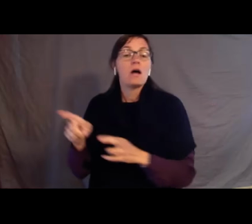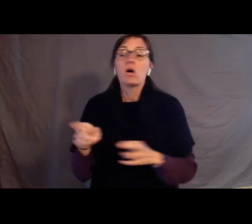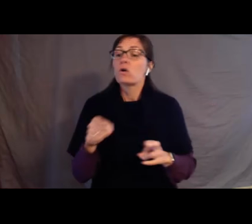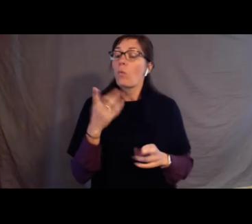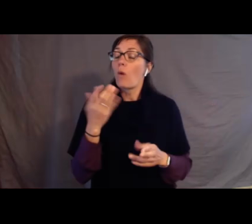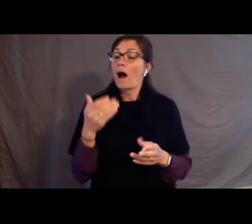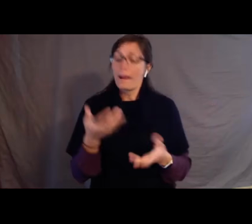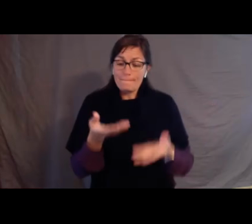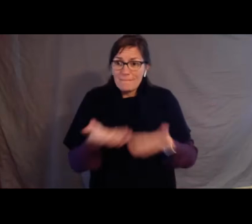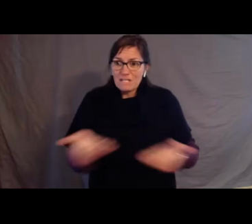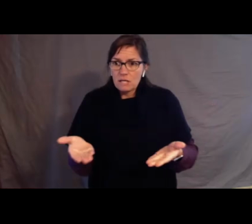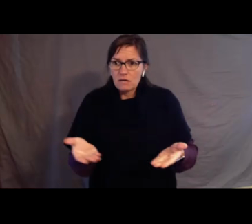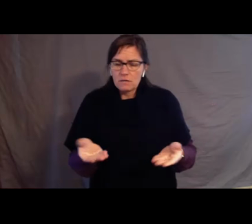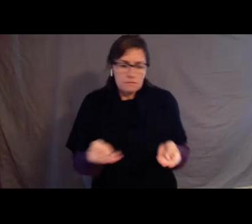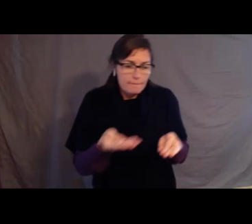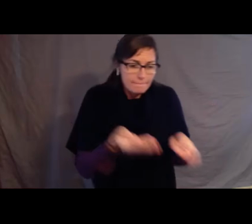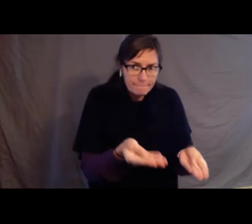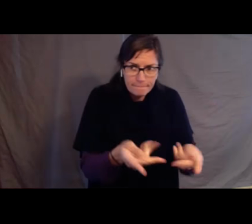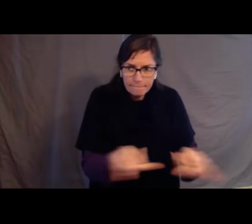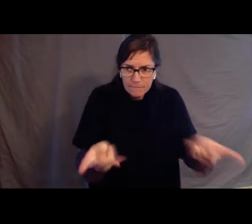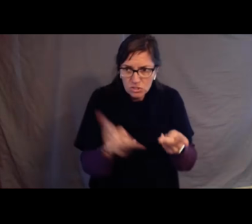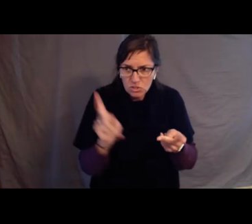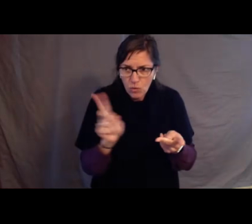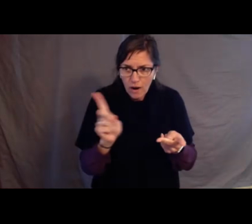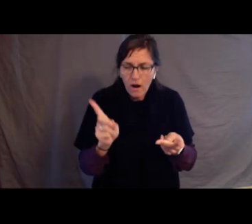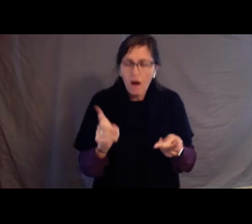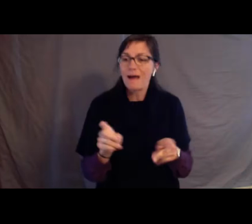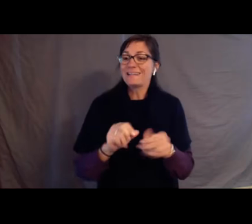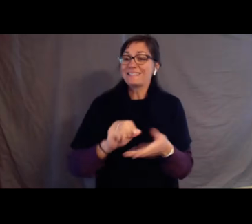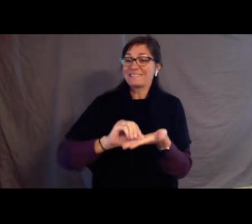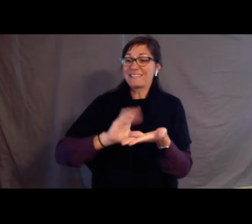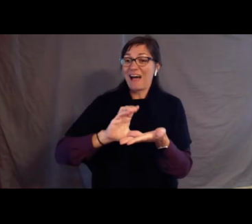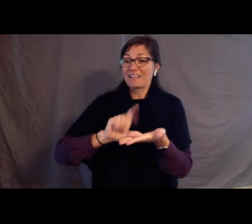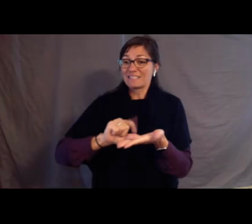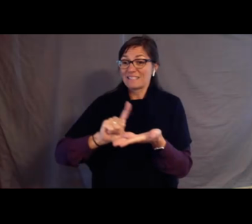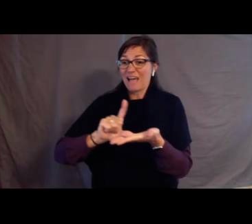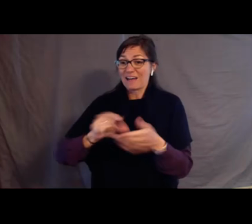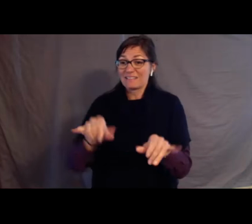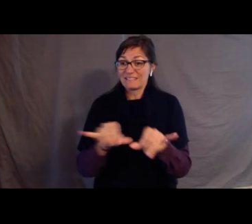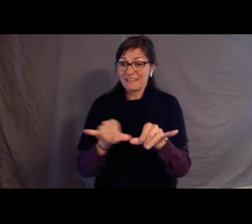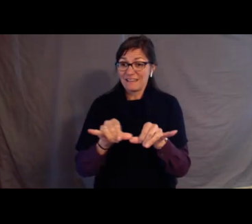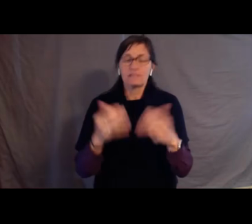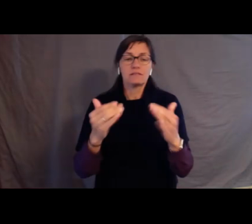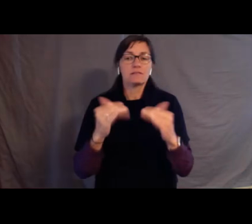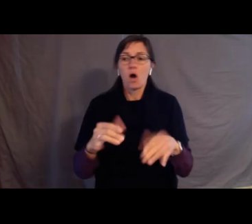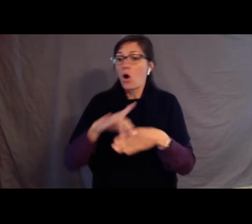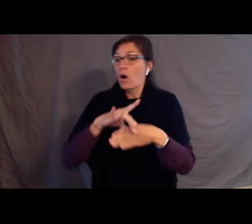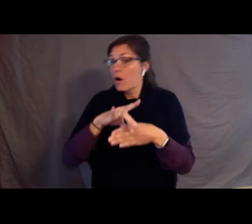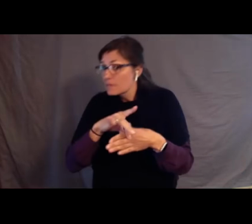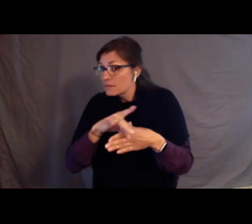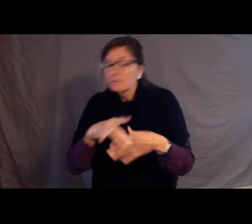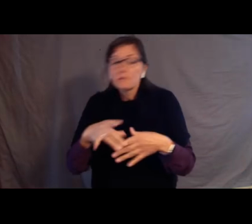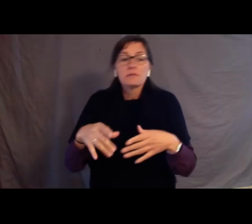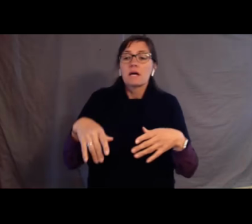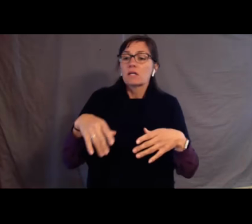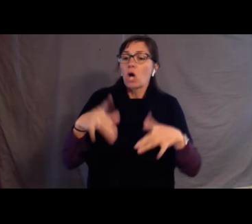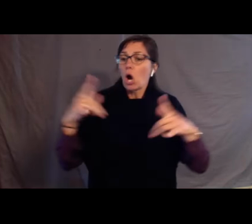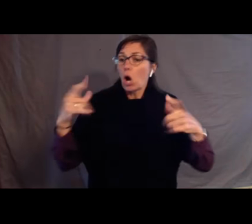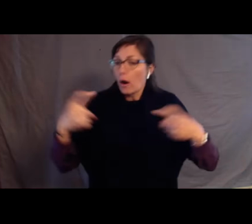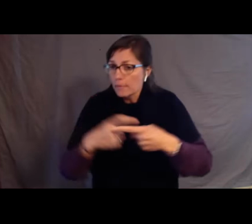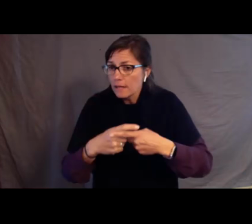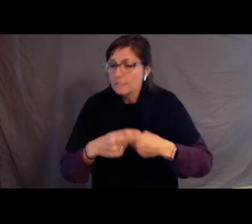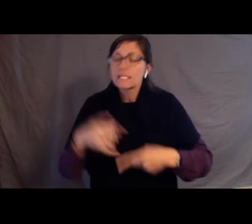to the size of materials to the presentation in terms of complexity, lighting needs. Obviously,